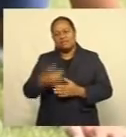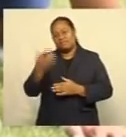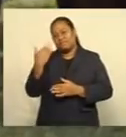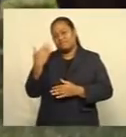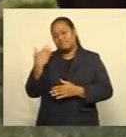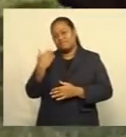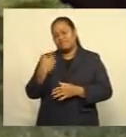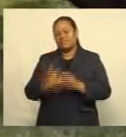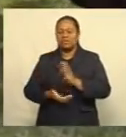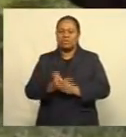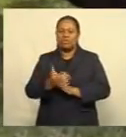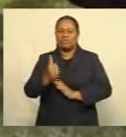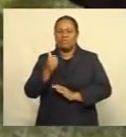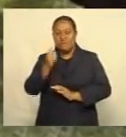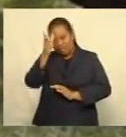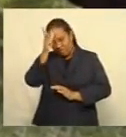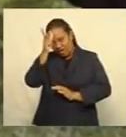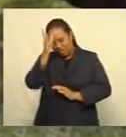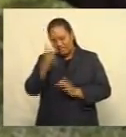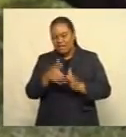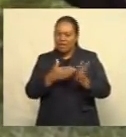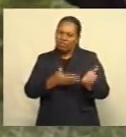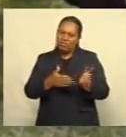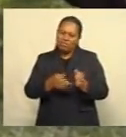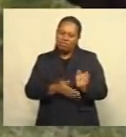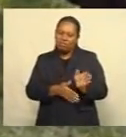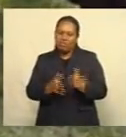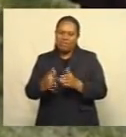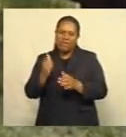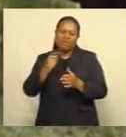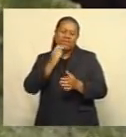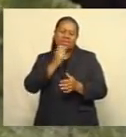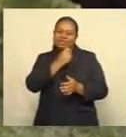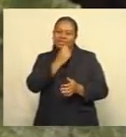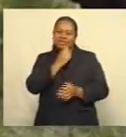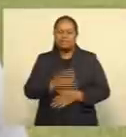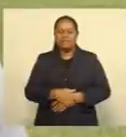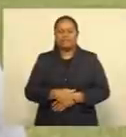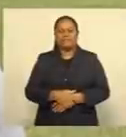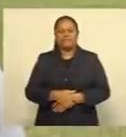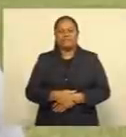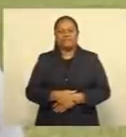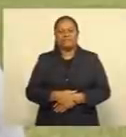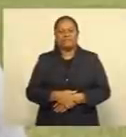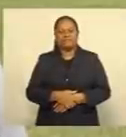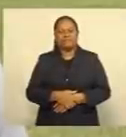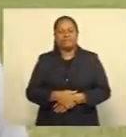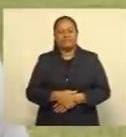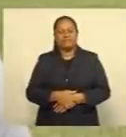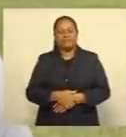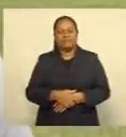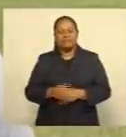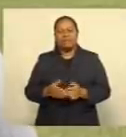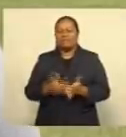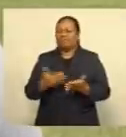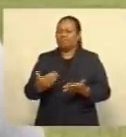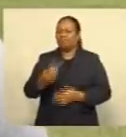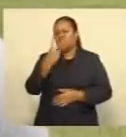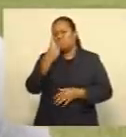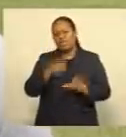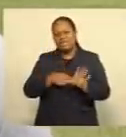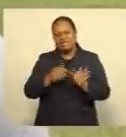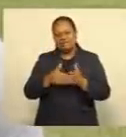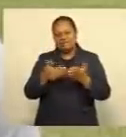to Tavyuni, where there is now a huge following in Sevens rugby. I've been here for over 2 years now